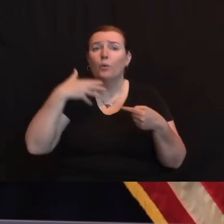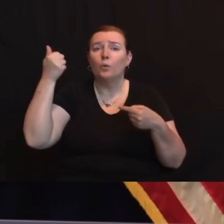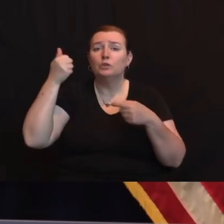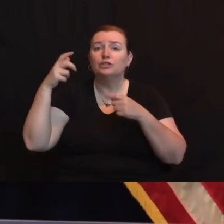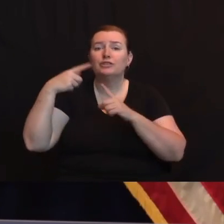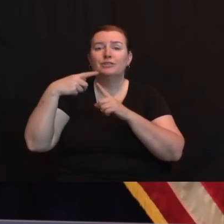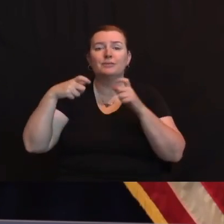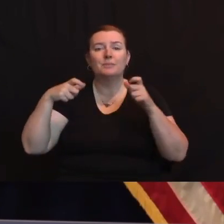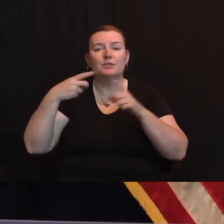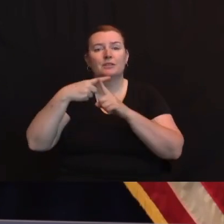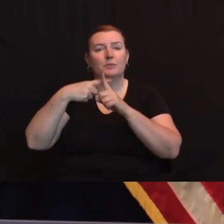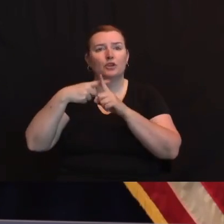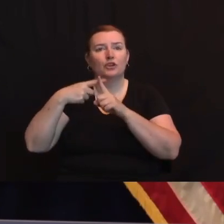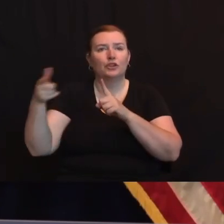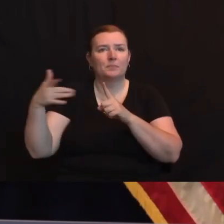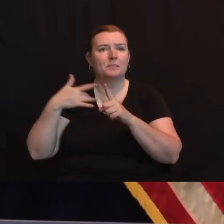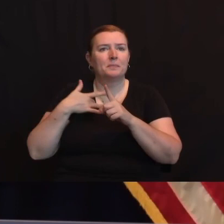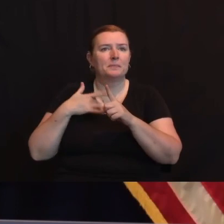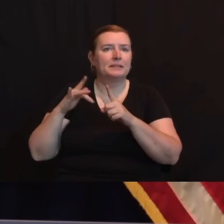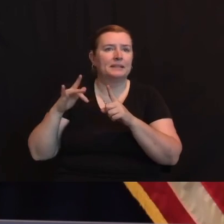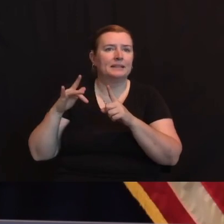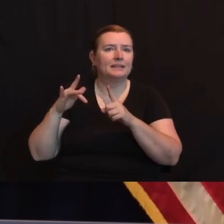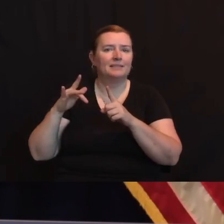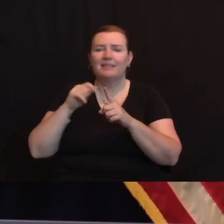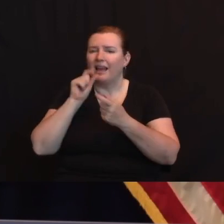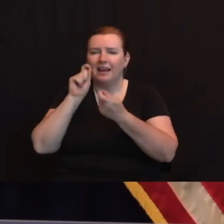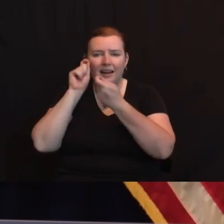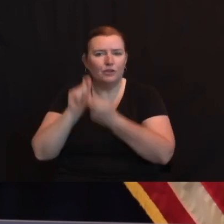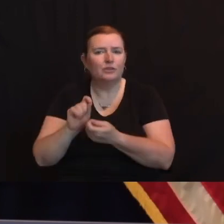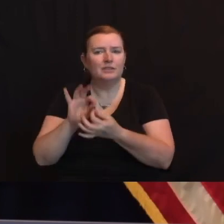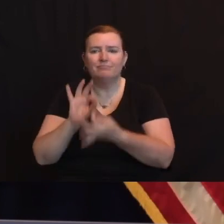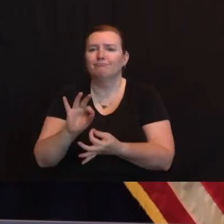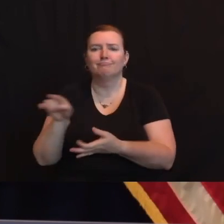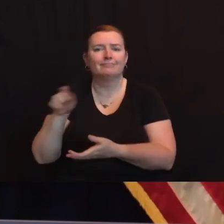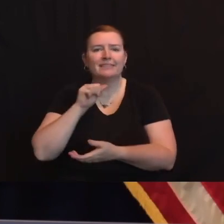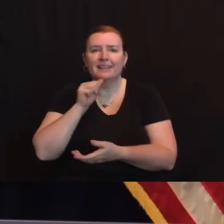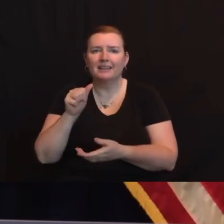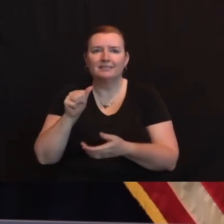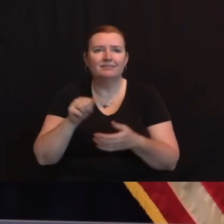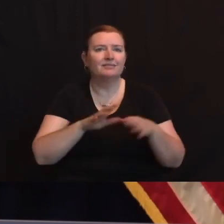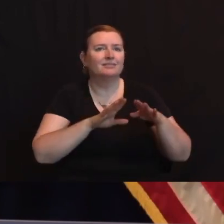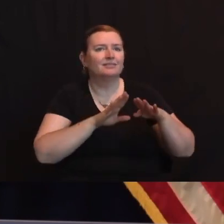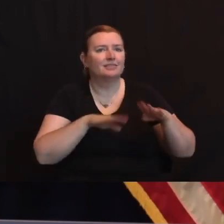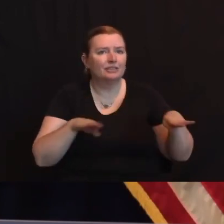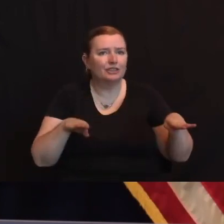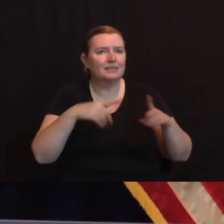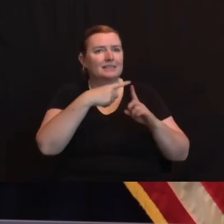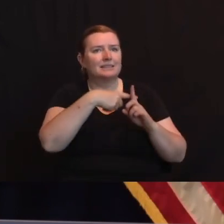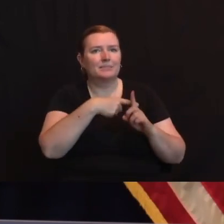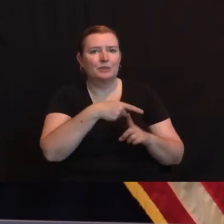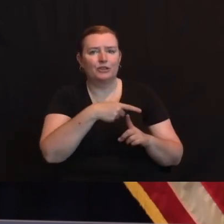system is not as accurate. Children, it's much